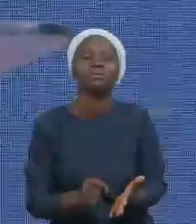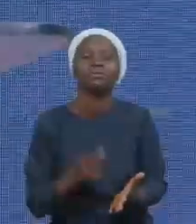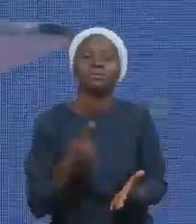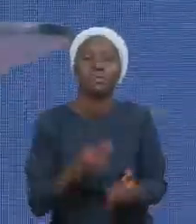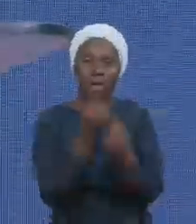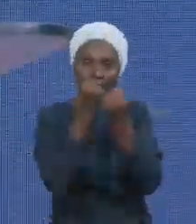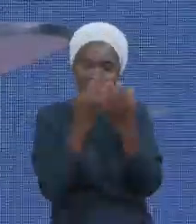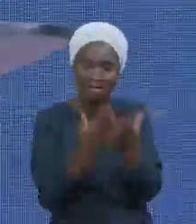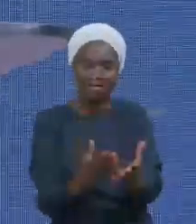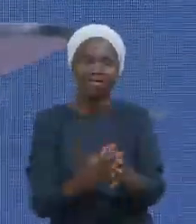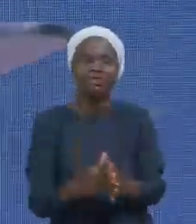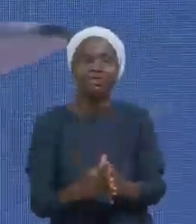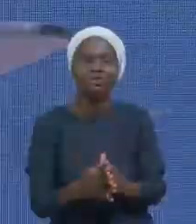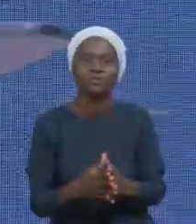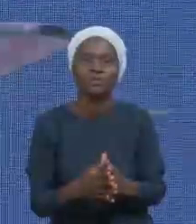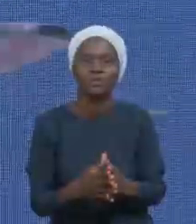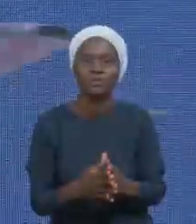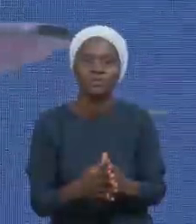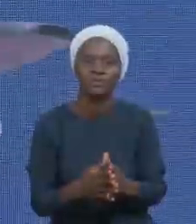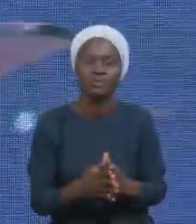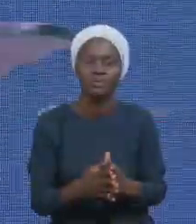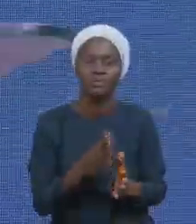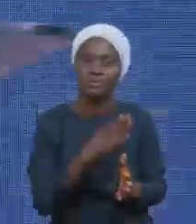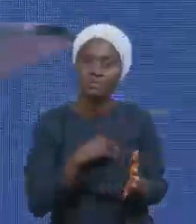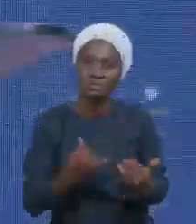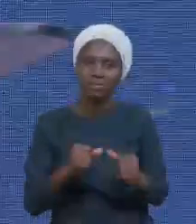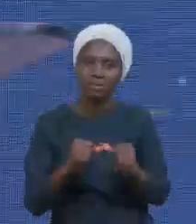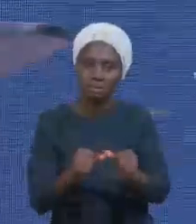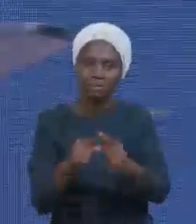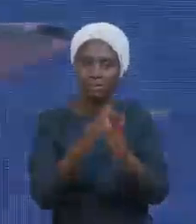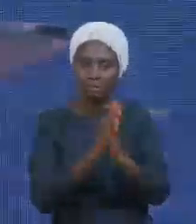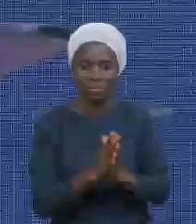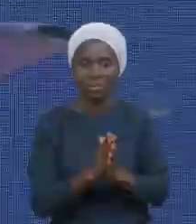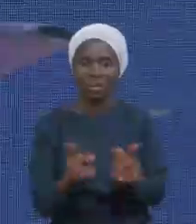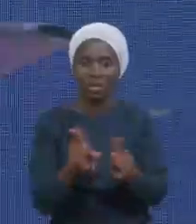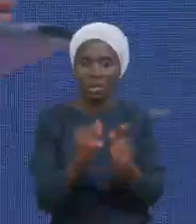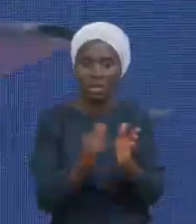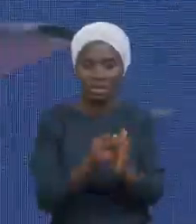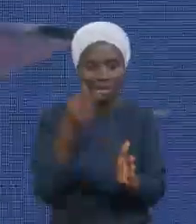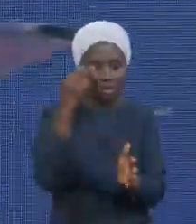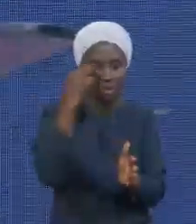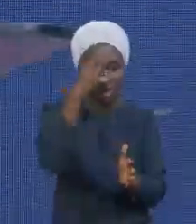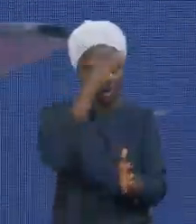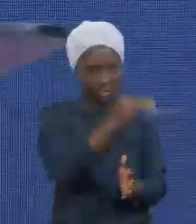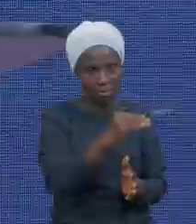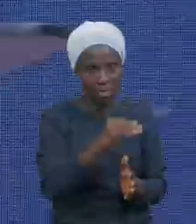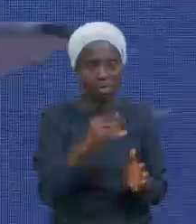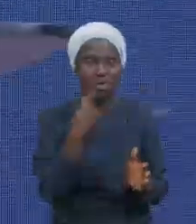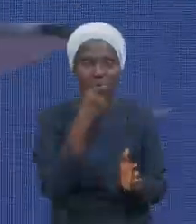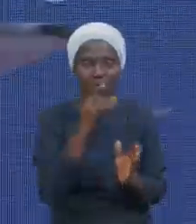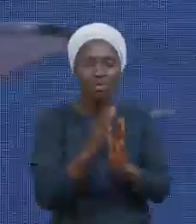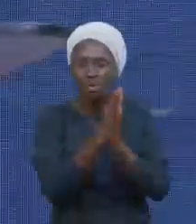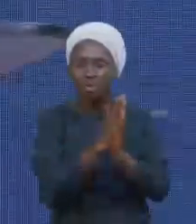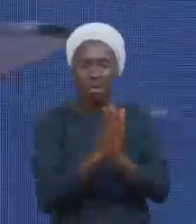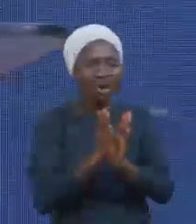for the mercy. We saw blind Bartimaeus. He cried. There were obstacles on the way, hindrances